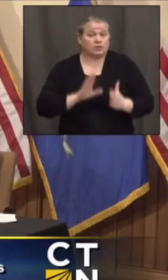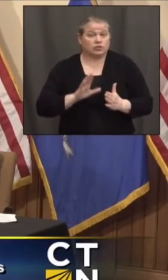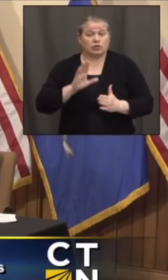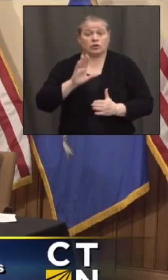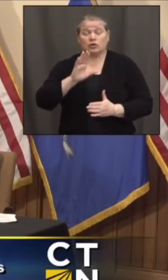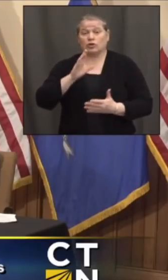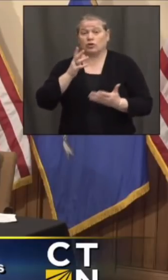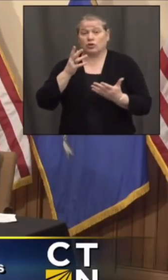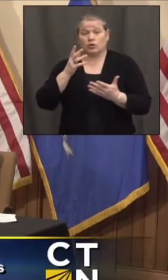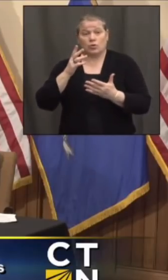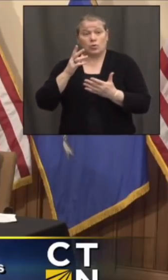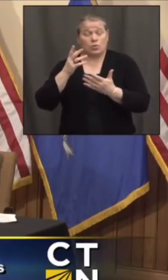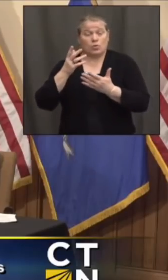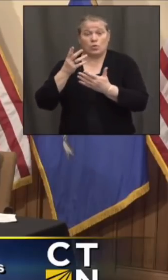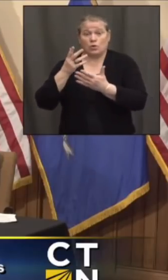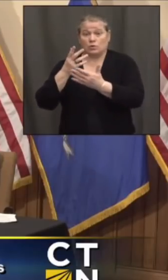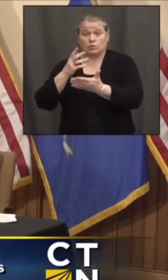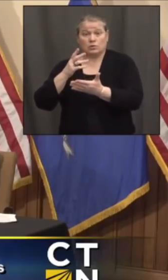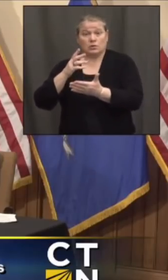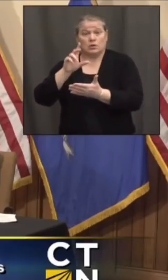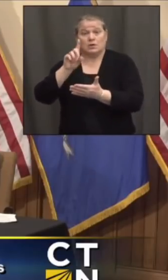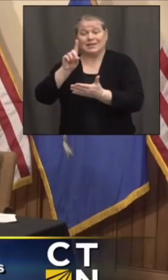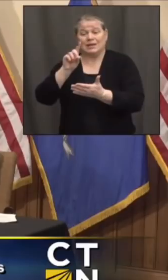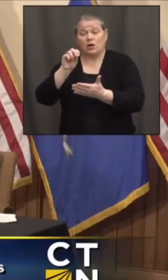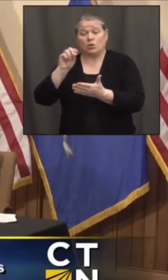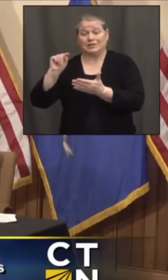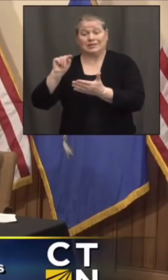Paul, do you have insights there? So